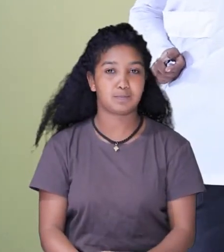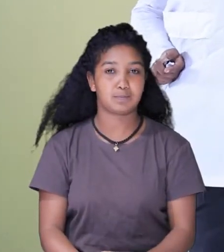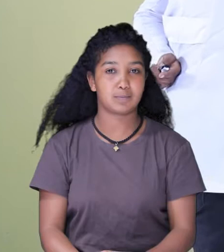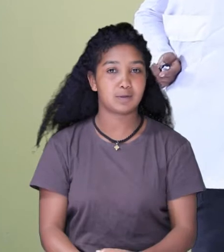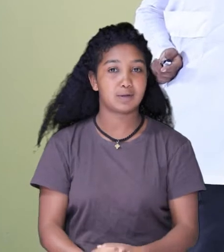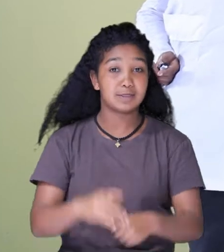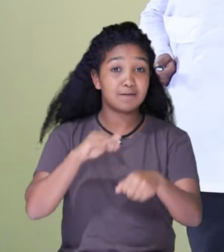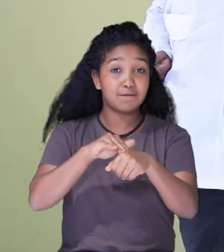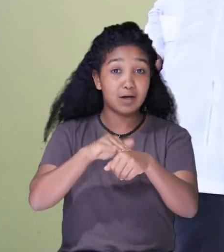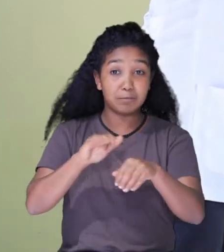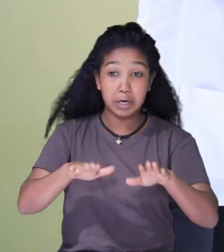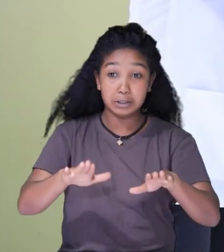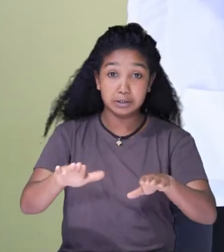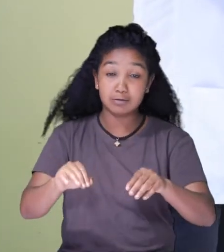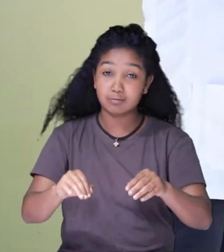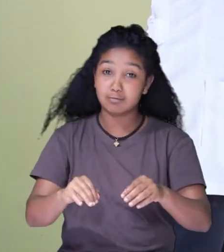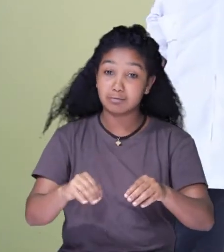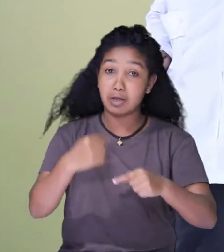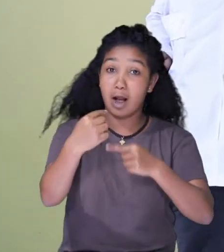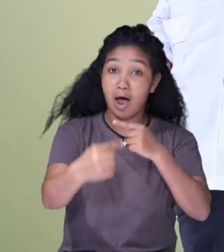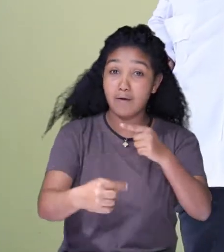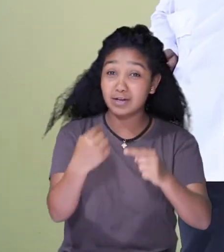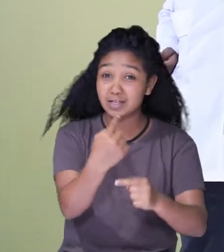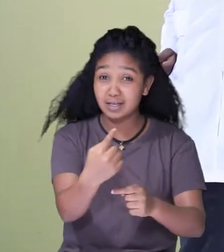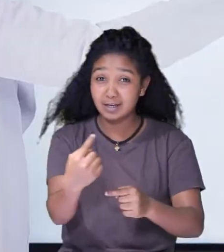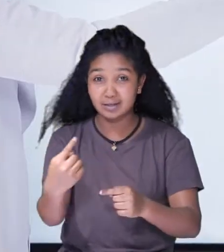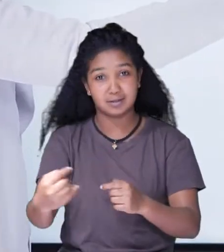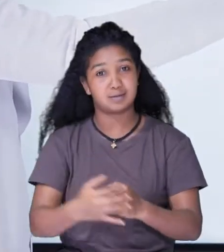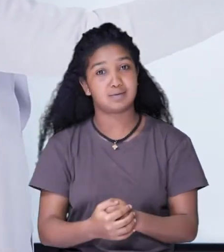The vibration travels from each